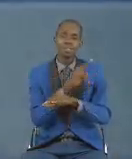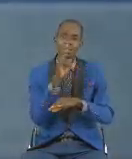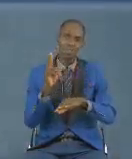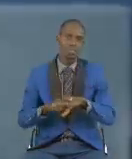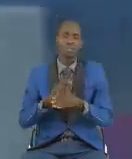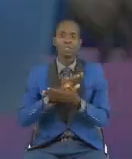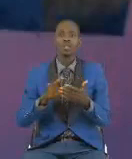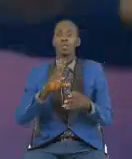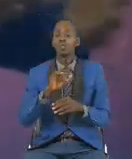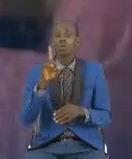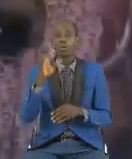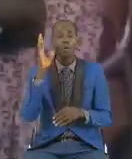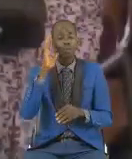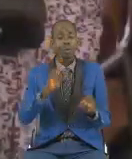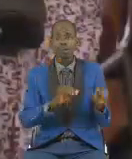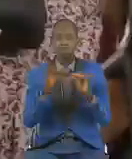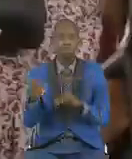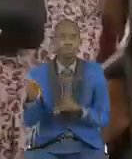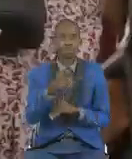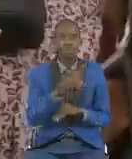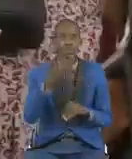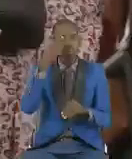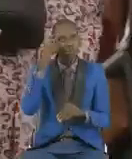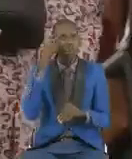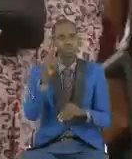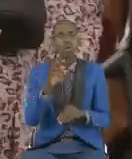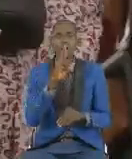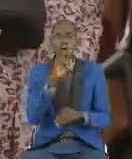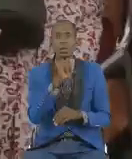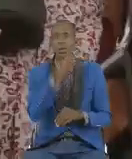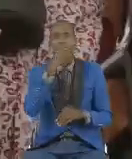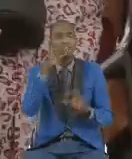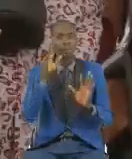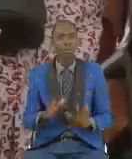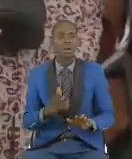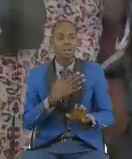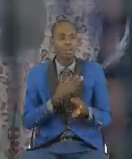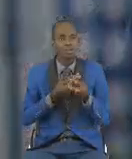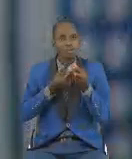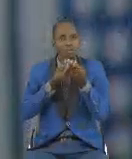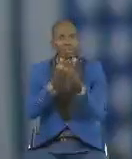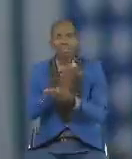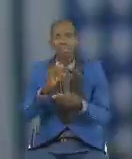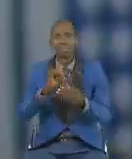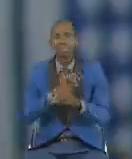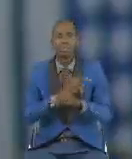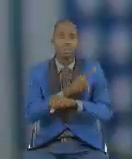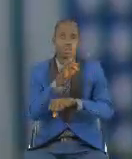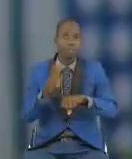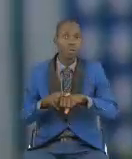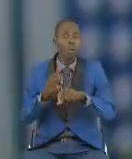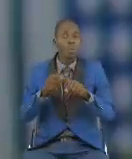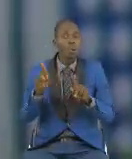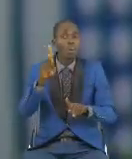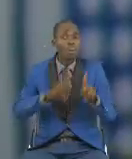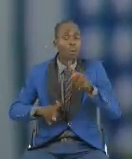in prison because you're a good, conscientious farmer and you're feeding the nation. But the people of the world, they know